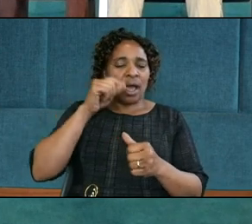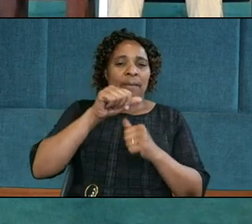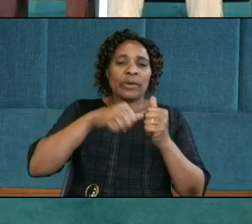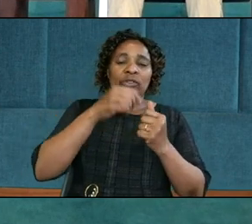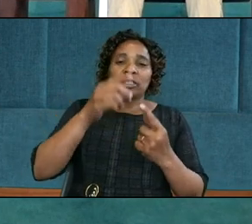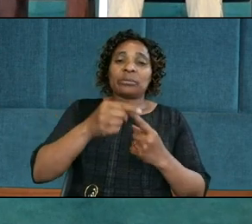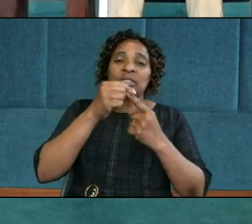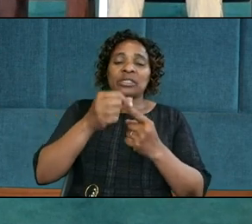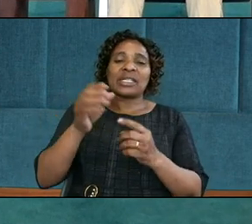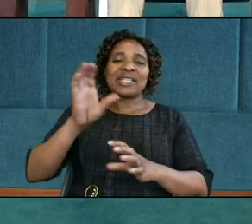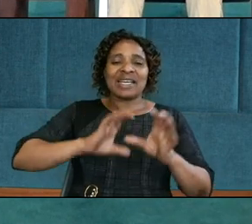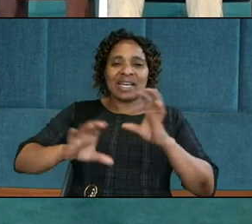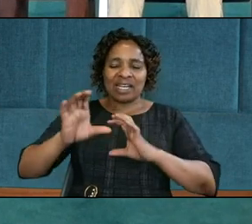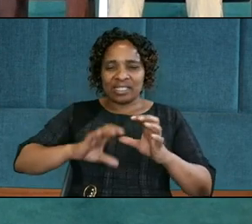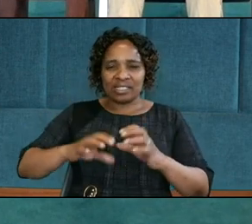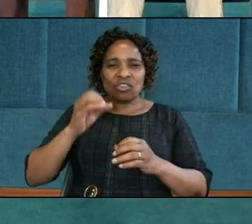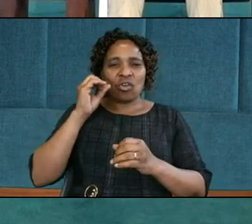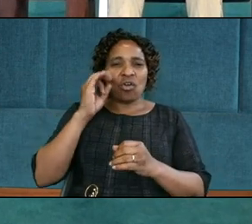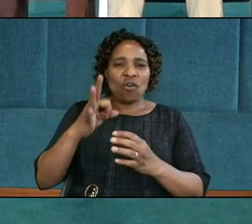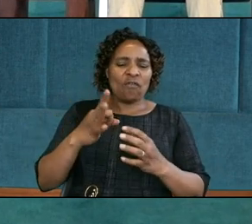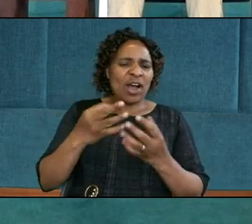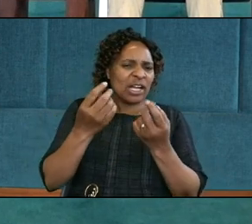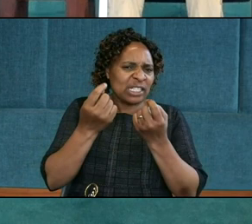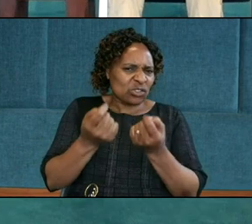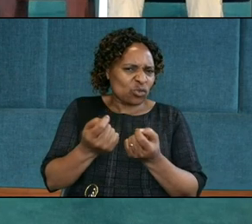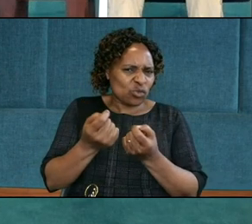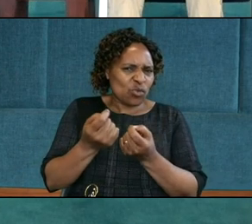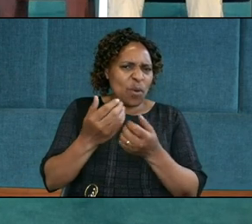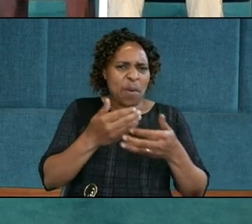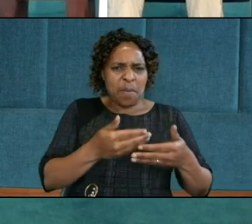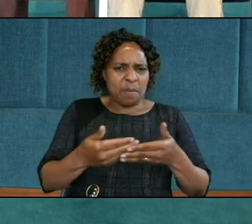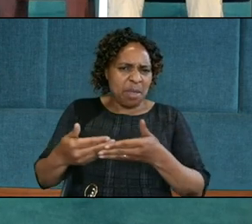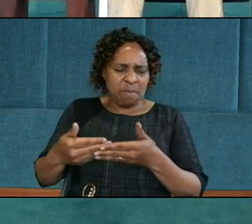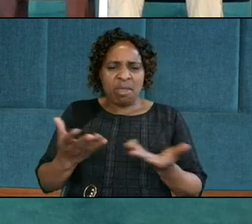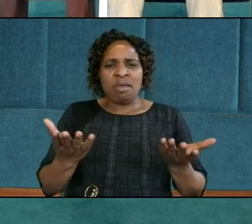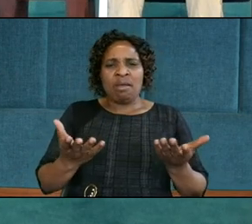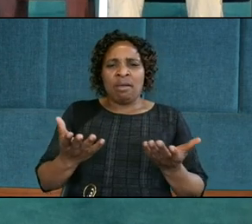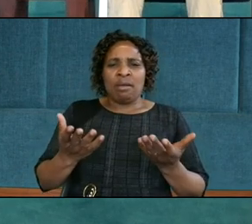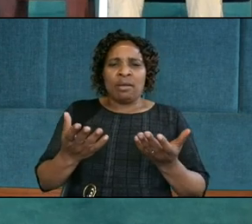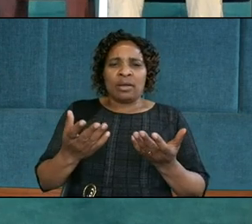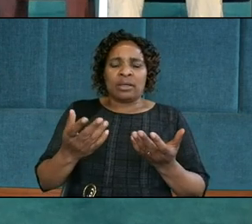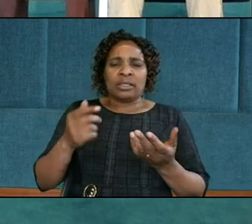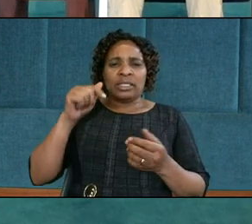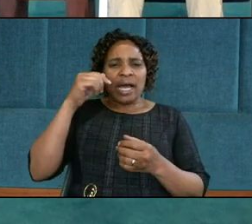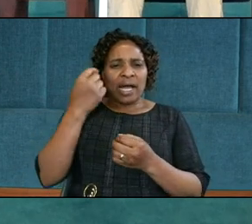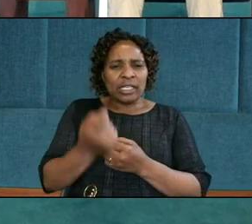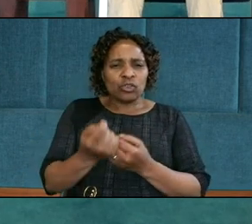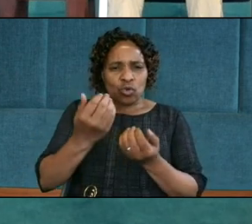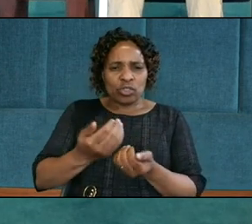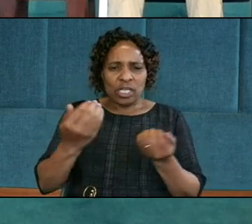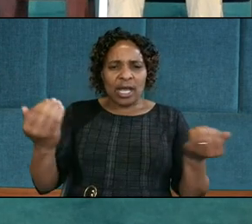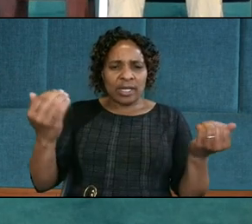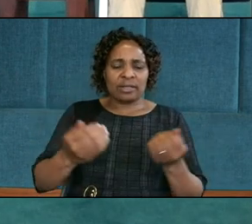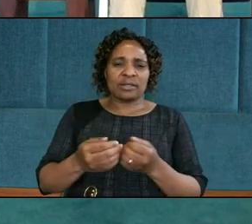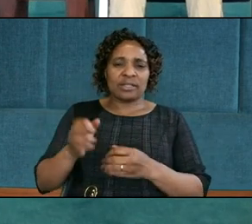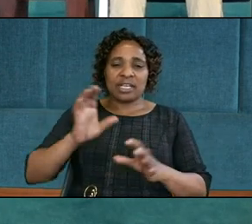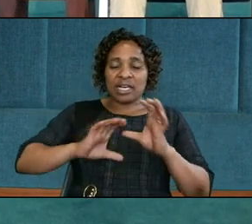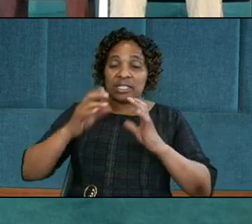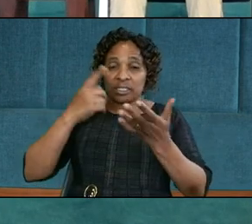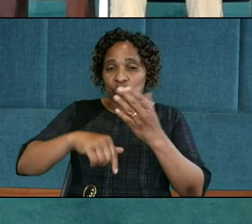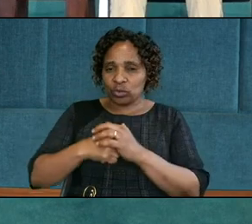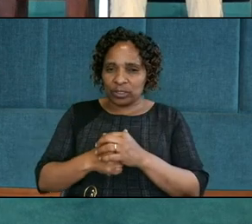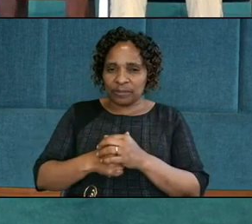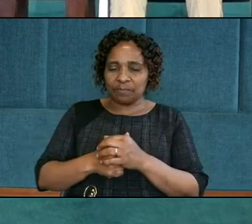just talks about the characteristics of a little child. You know, what are the characteristics of a little child? The flashlight